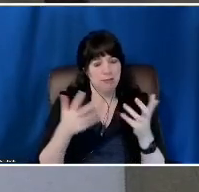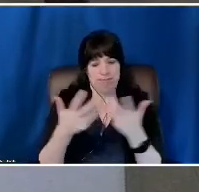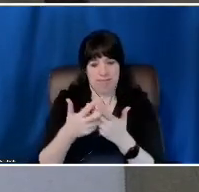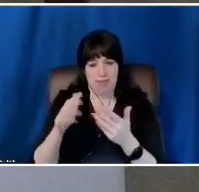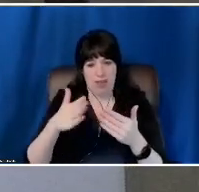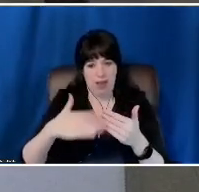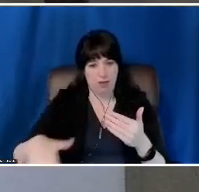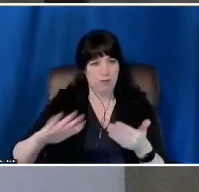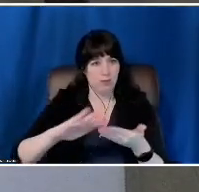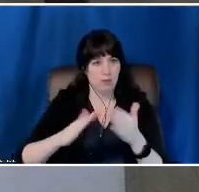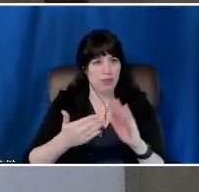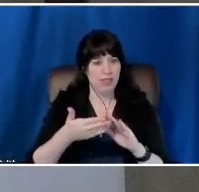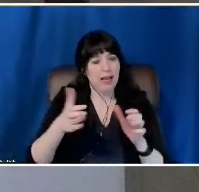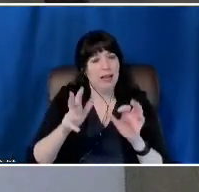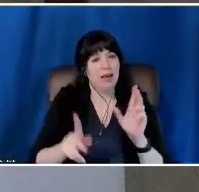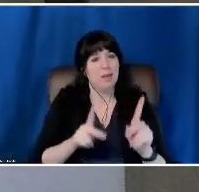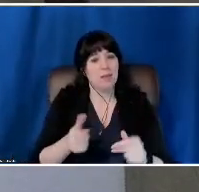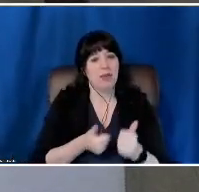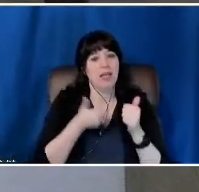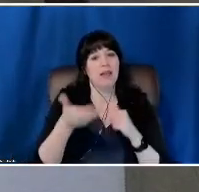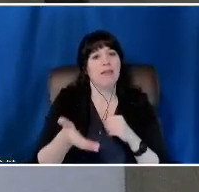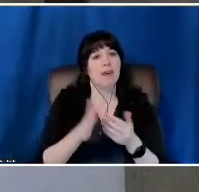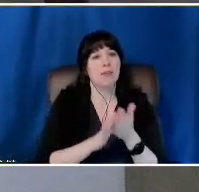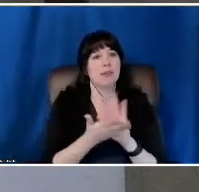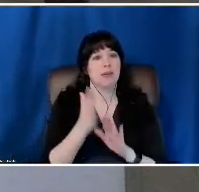of it as well.